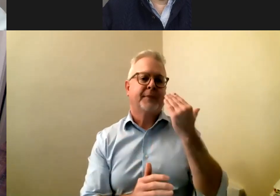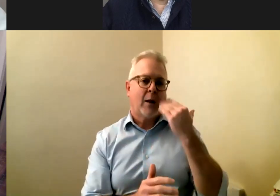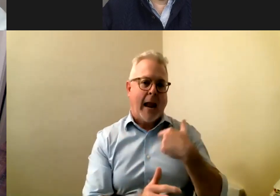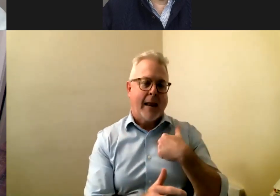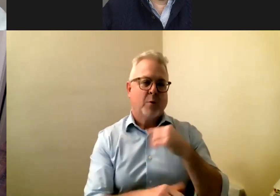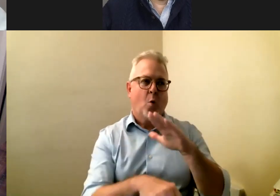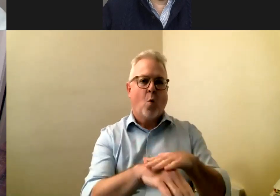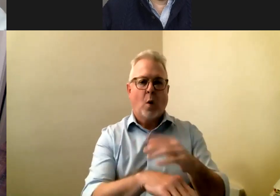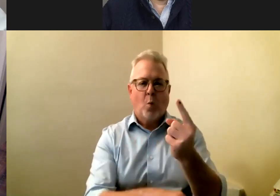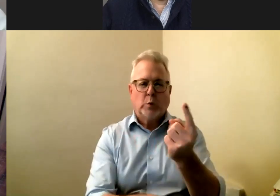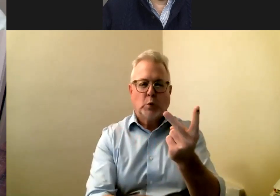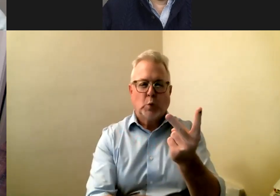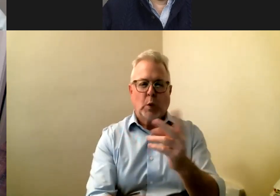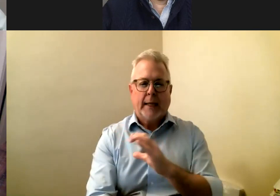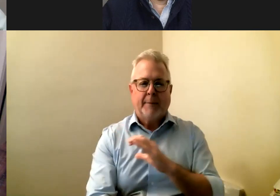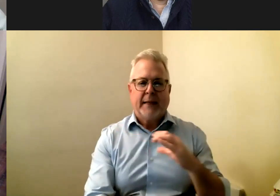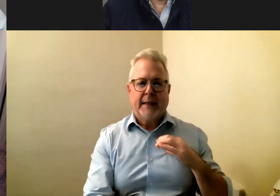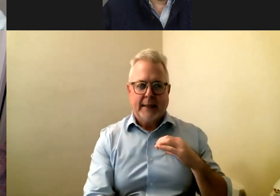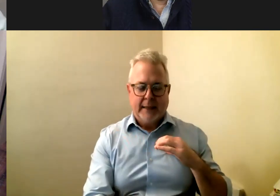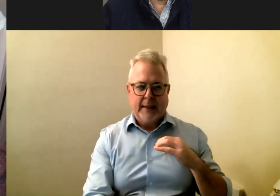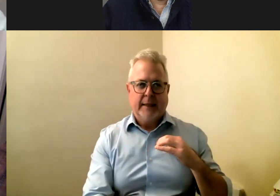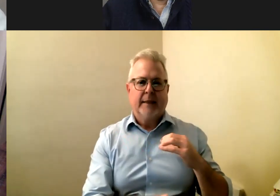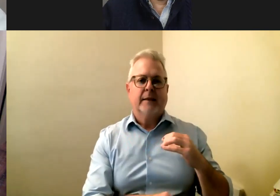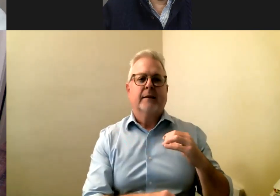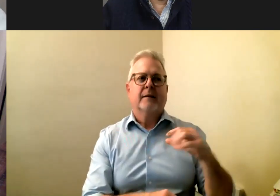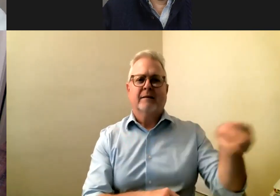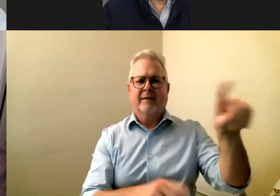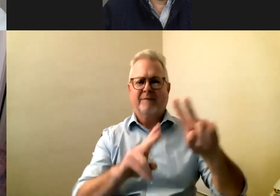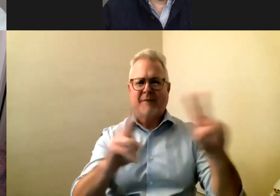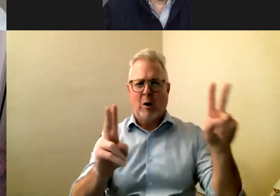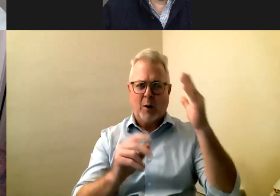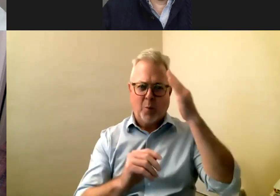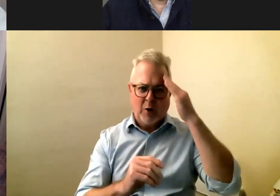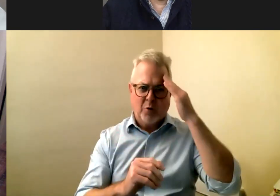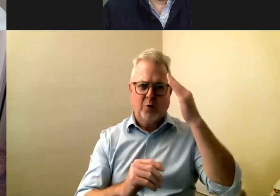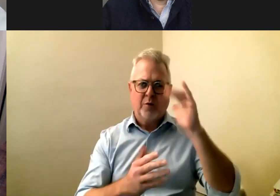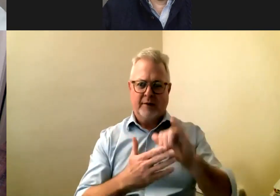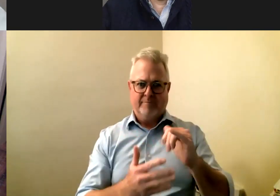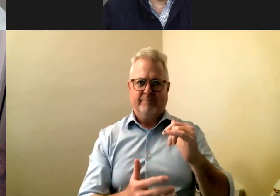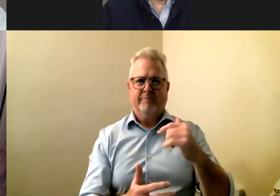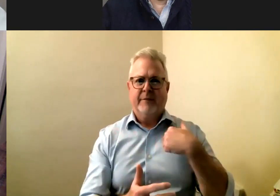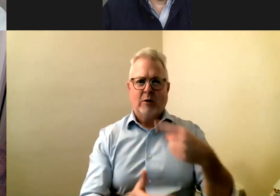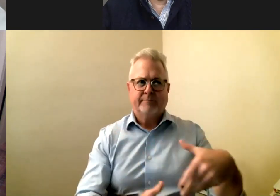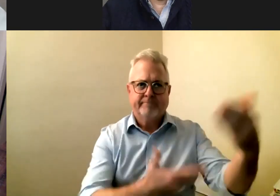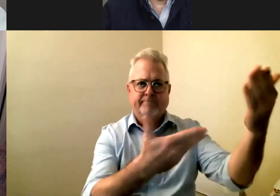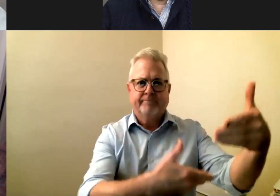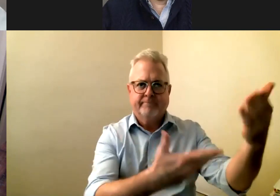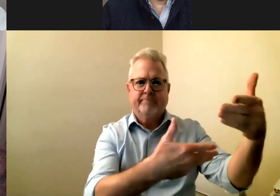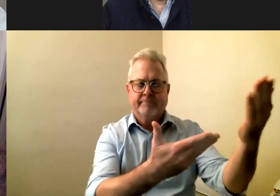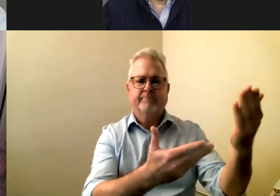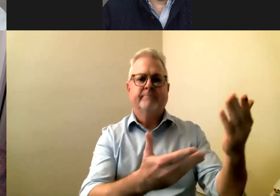hearing community. And we have I'm on a couple of committees that are very much